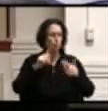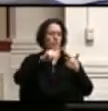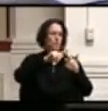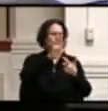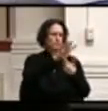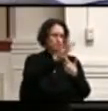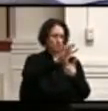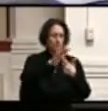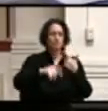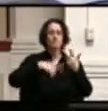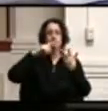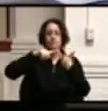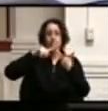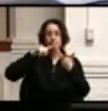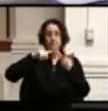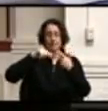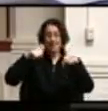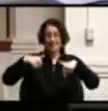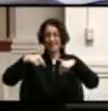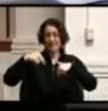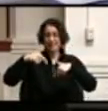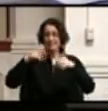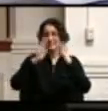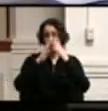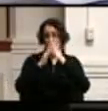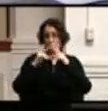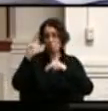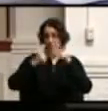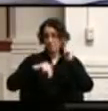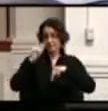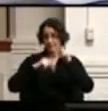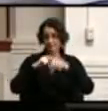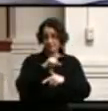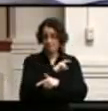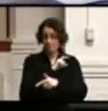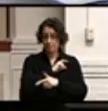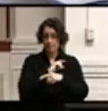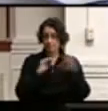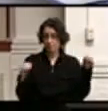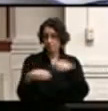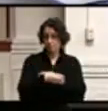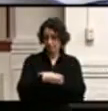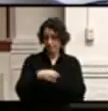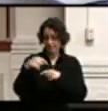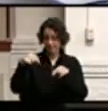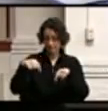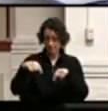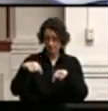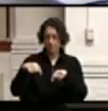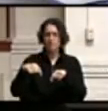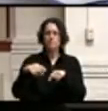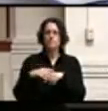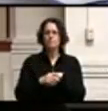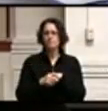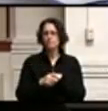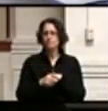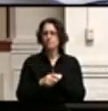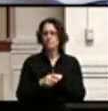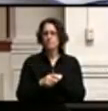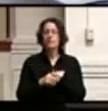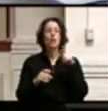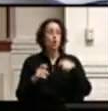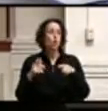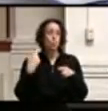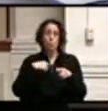police station and municipal building here at 230 Main, we had a requirement of boring for 90 feet